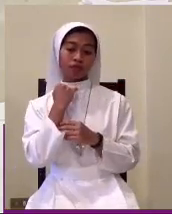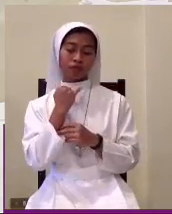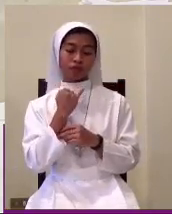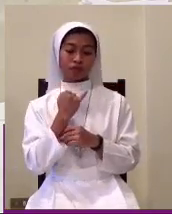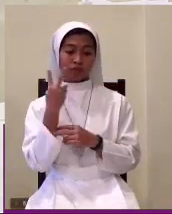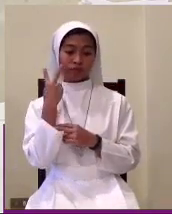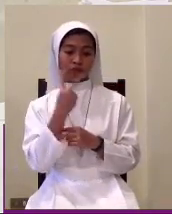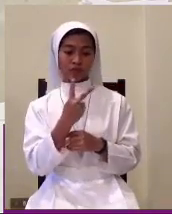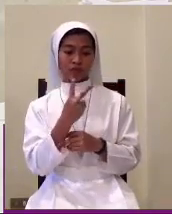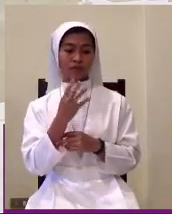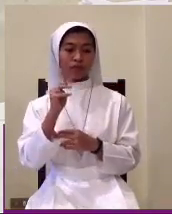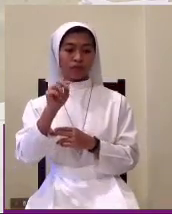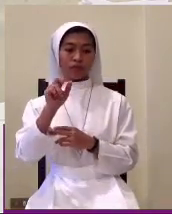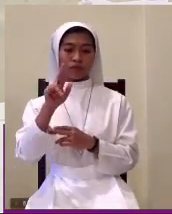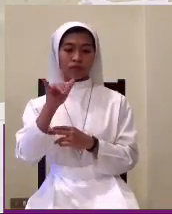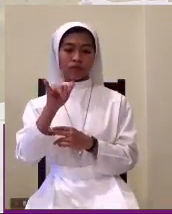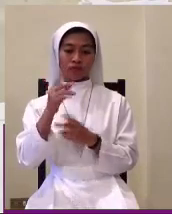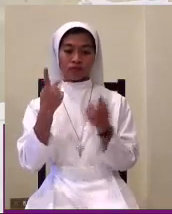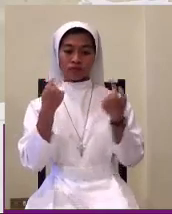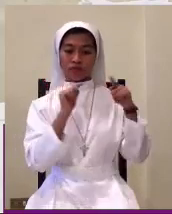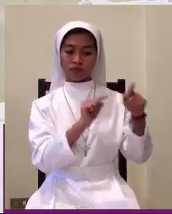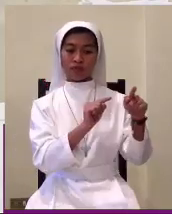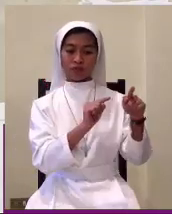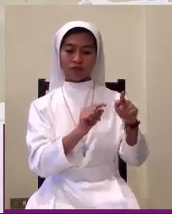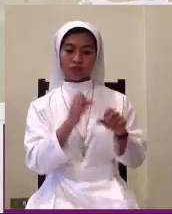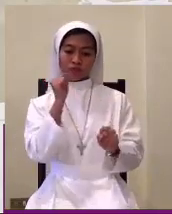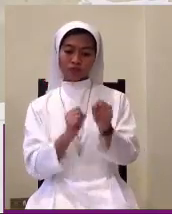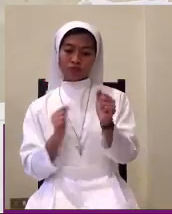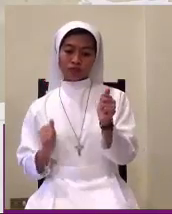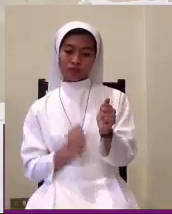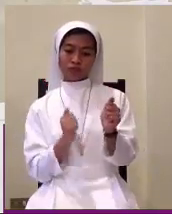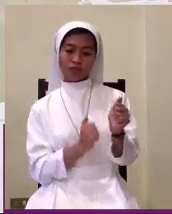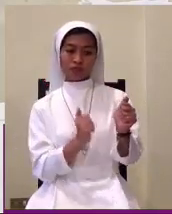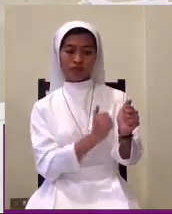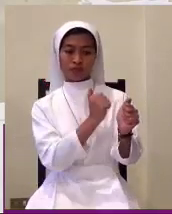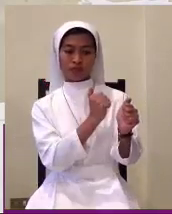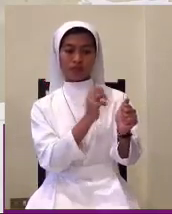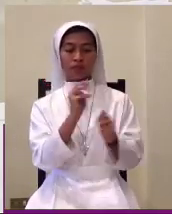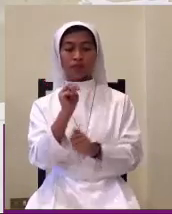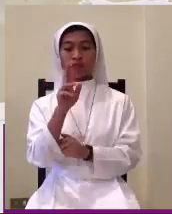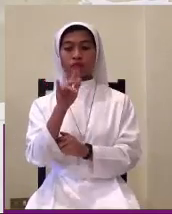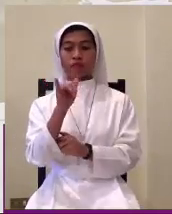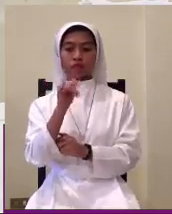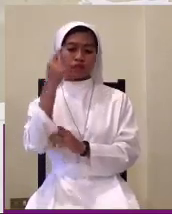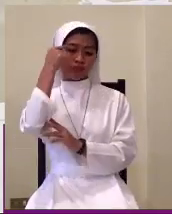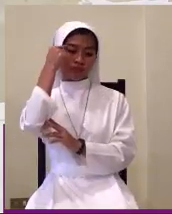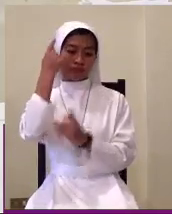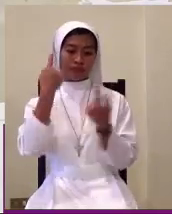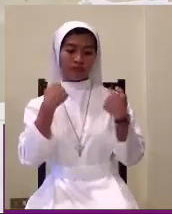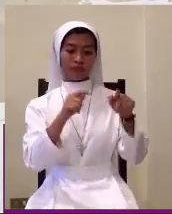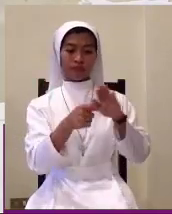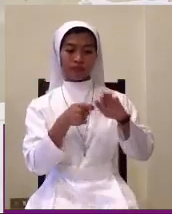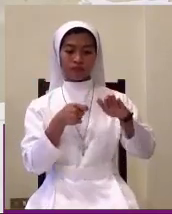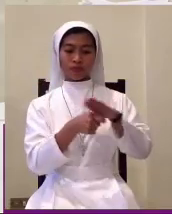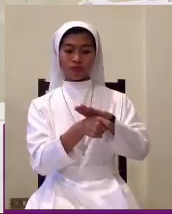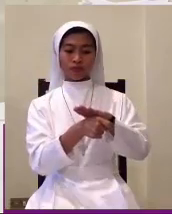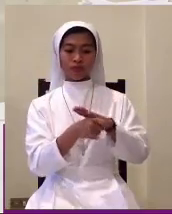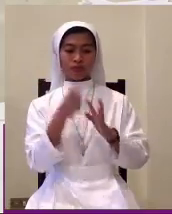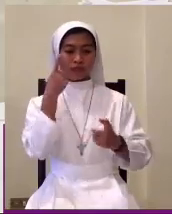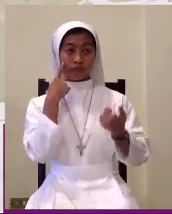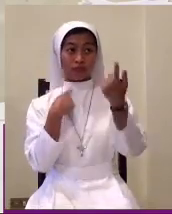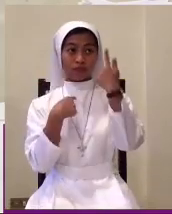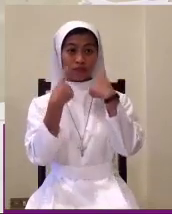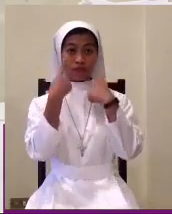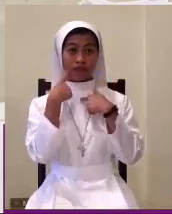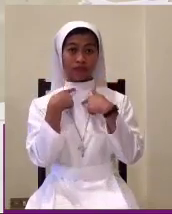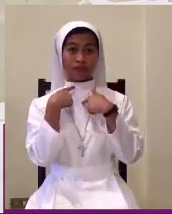Mary get up quickly and go out, they followed her, presuming that she was going to the tomb to weep